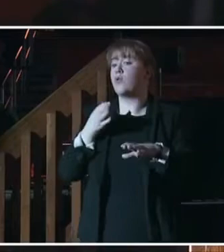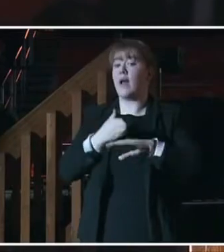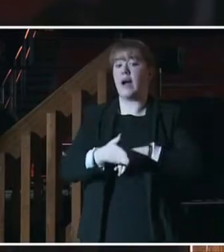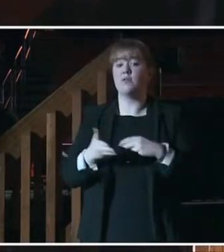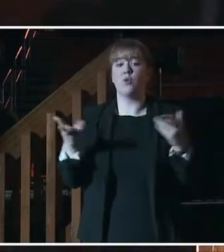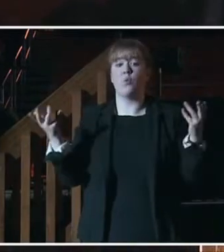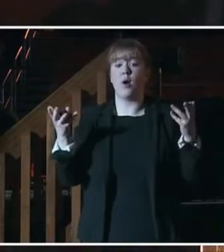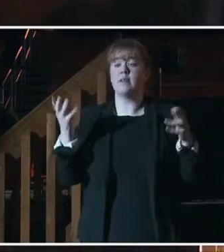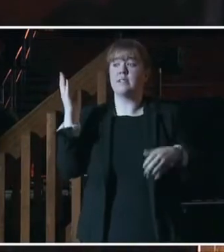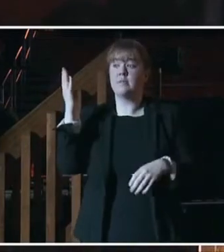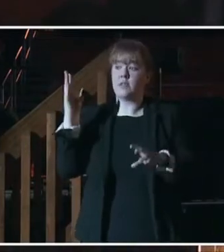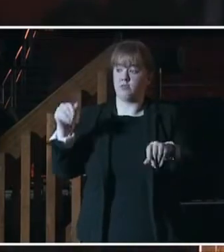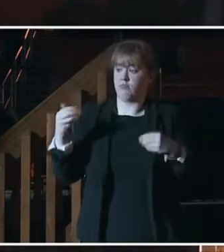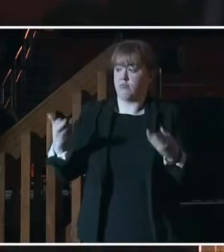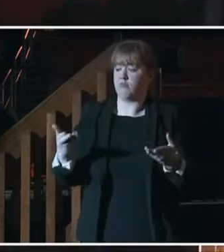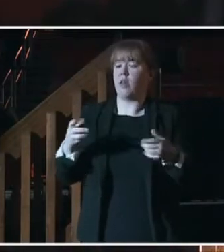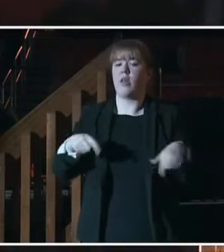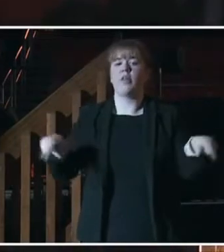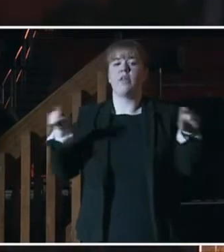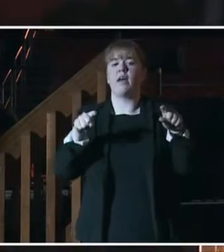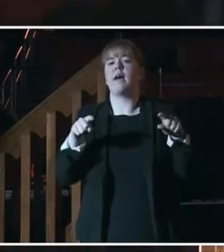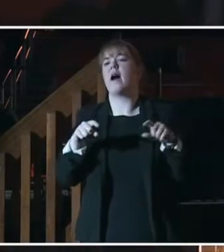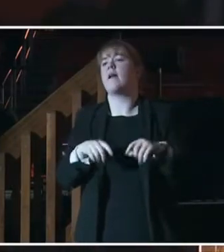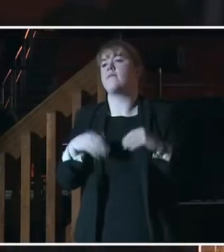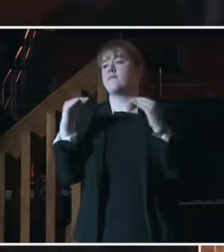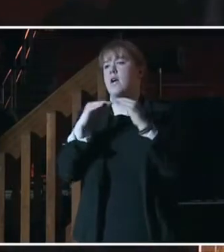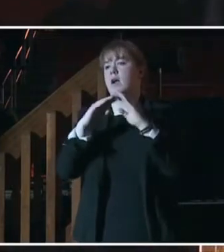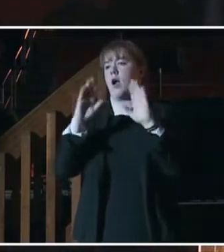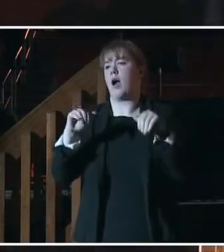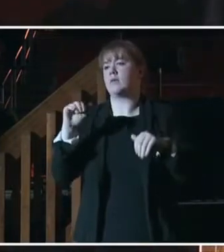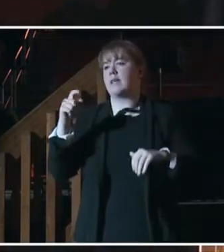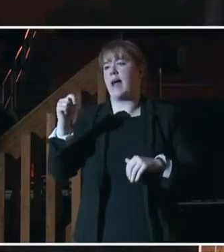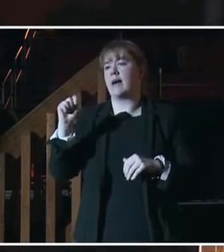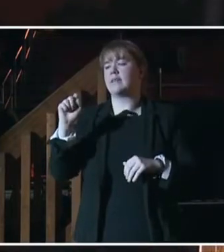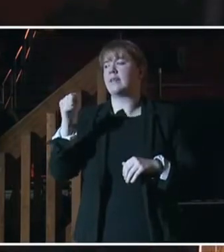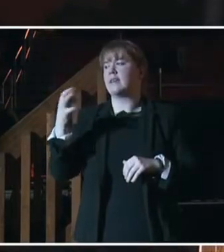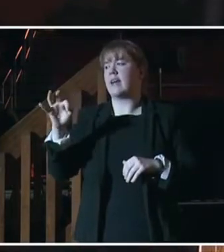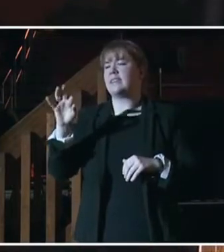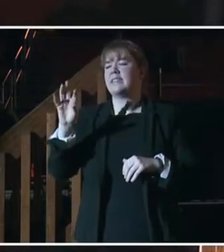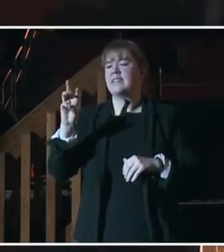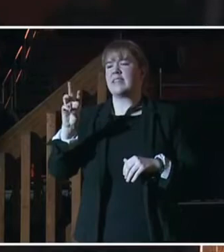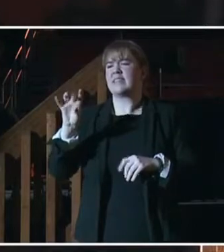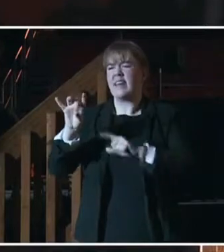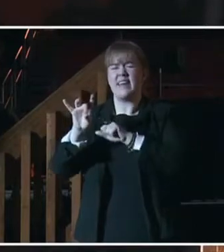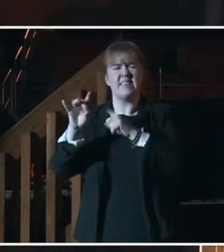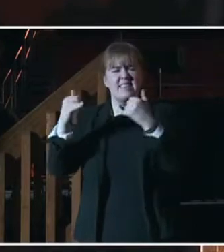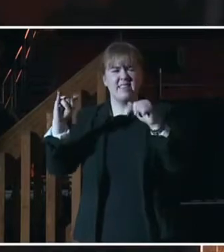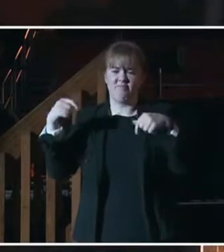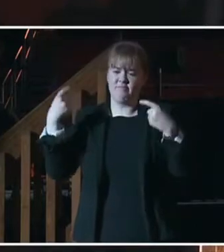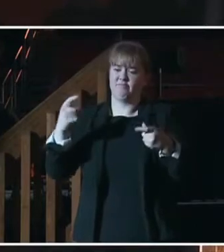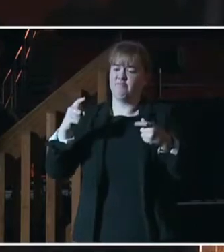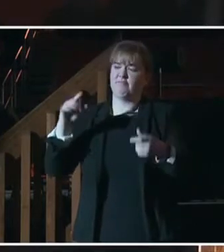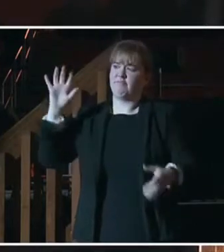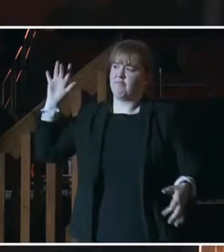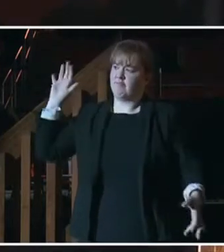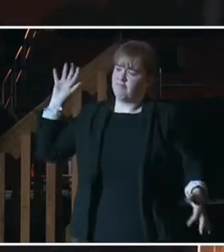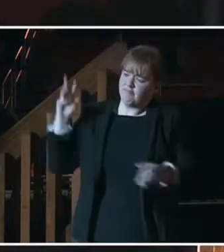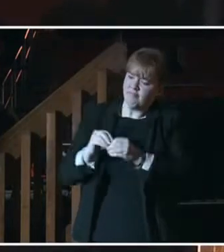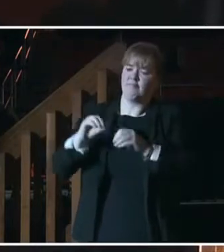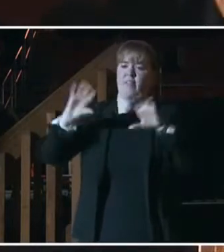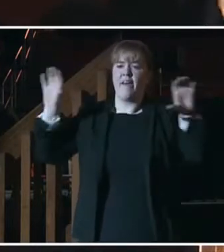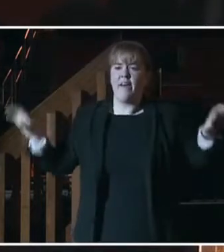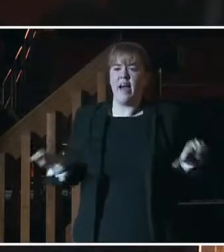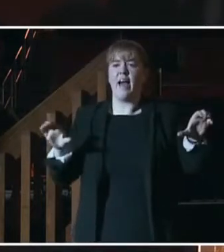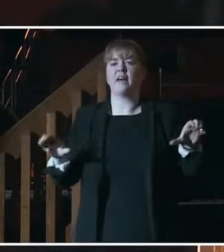shortly after that speech he delivered, they had the Fair Housing Act of 1968. Yet and still, all of that action, both seen